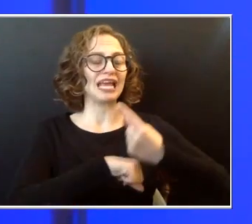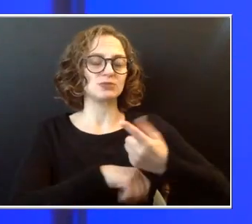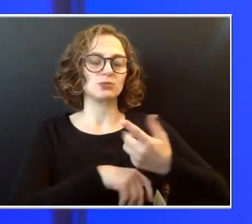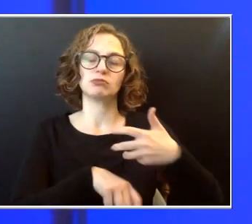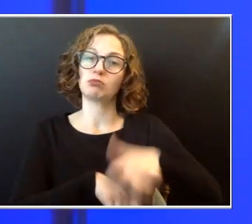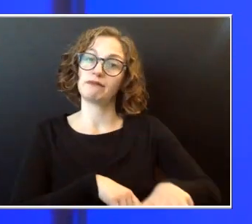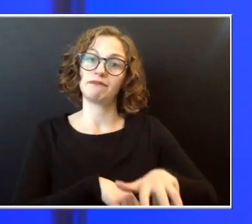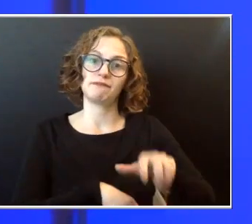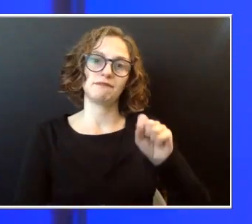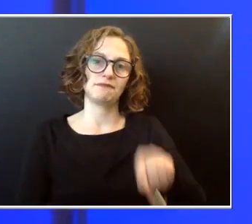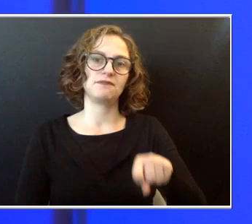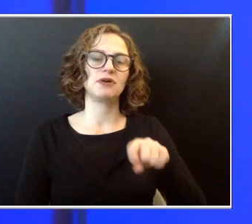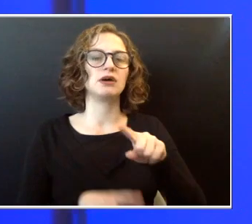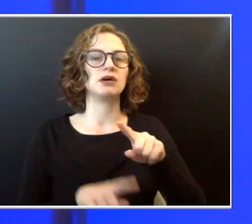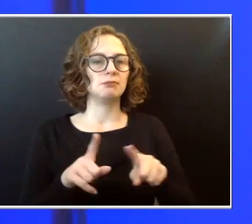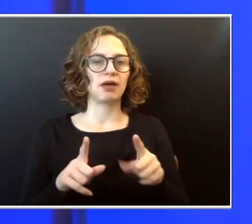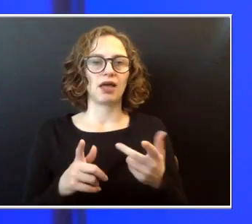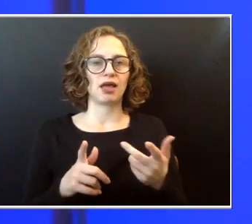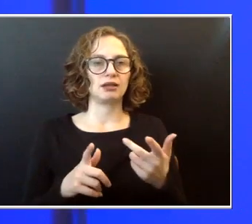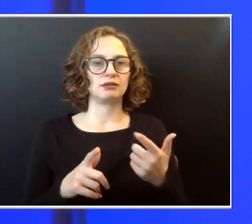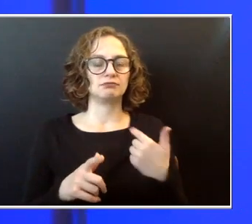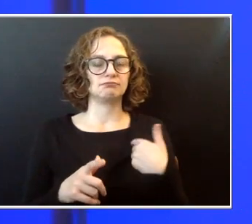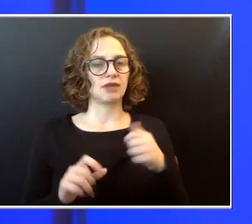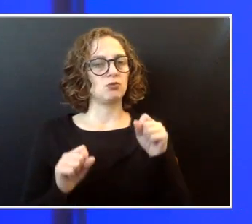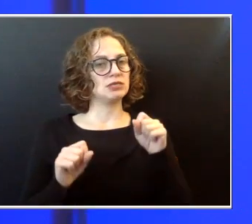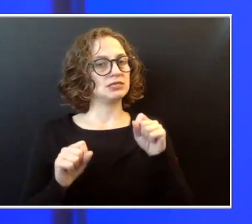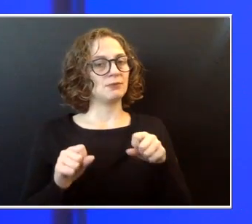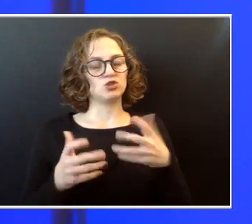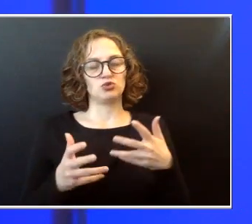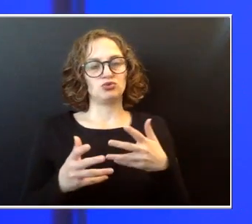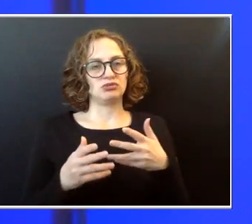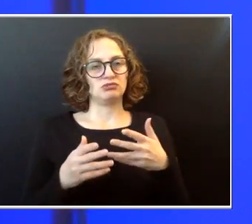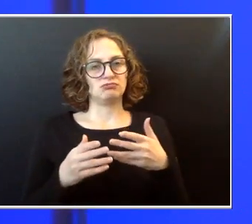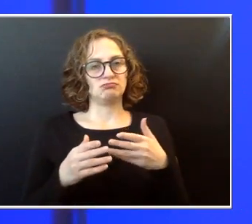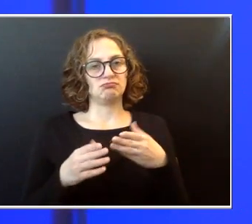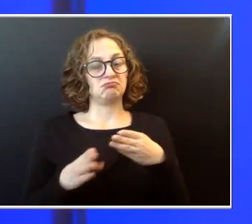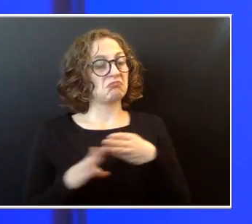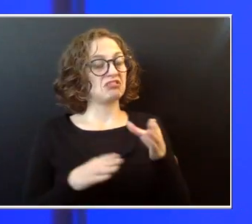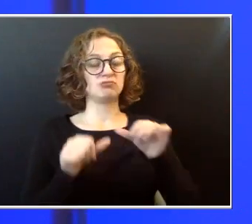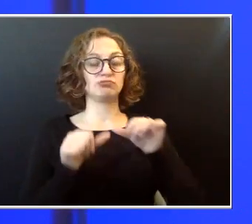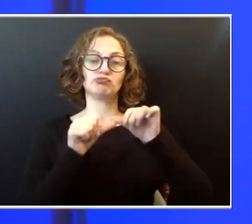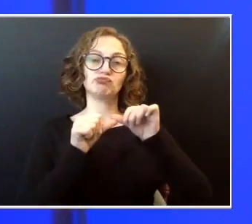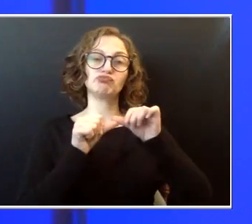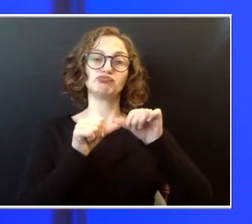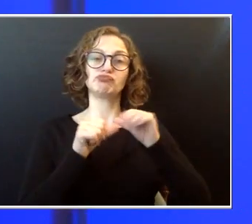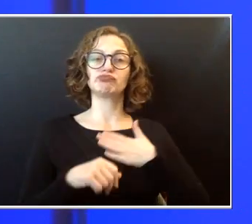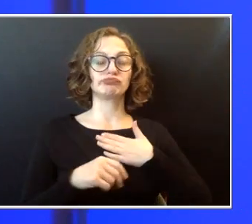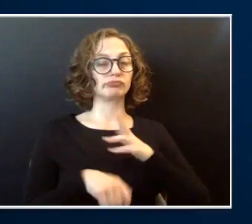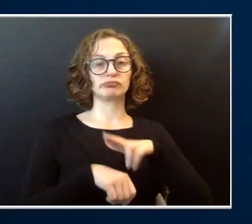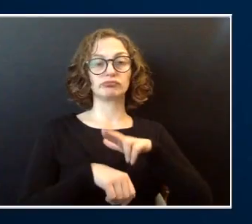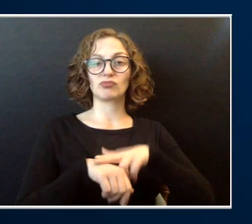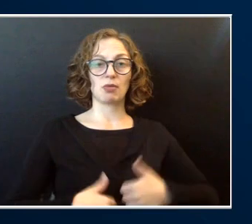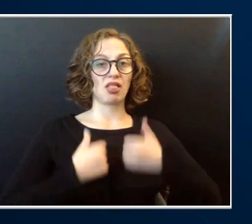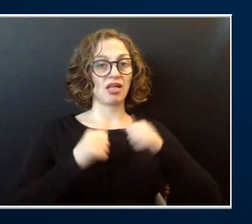I was able to maintain the regular lifestyle. I kept working.